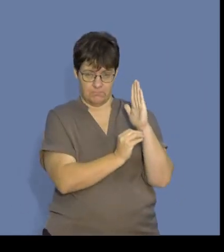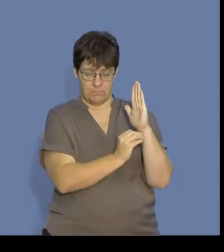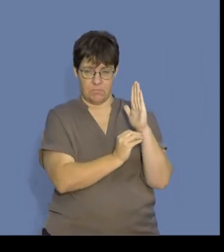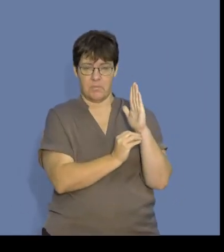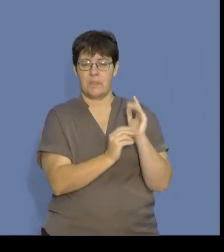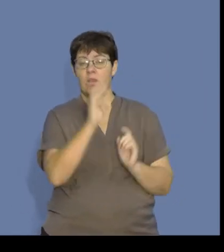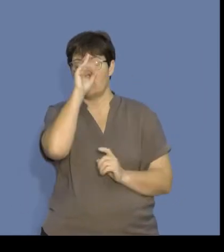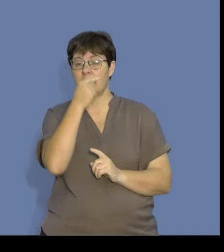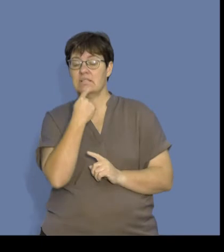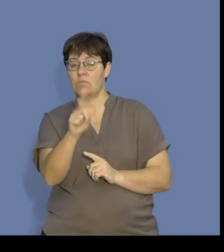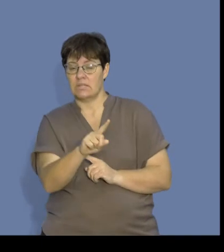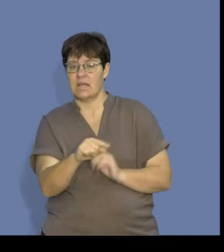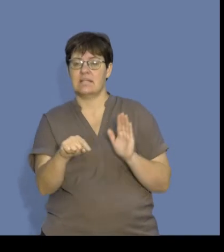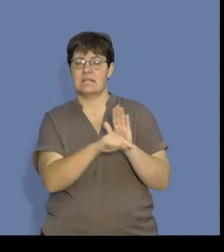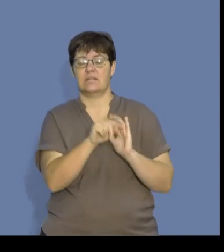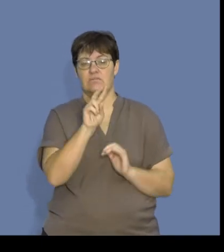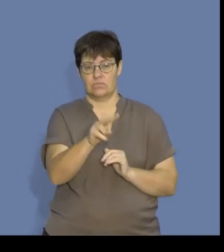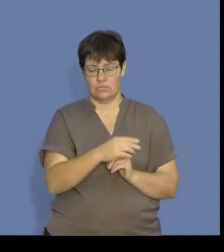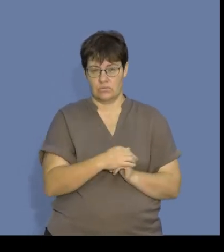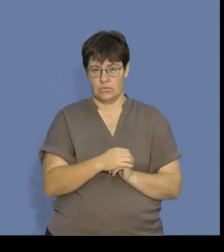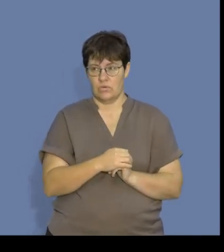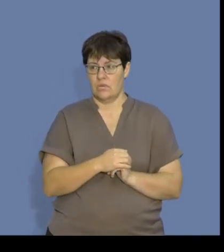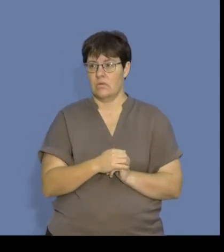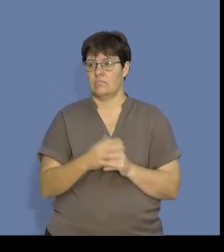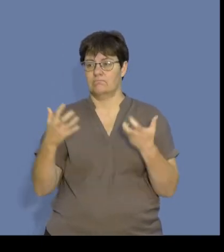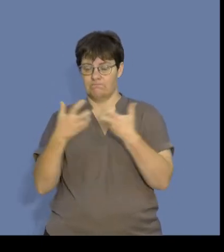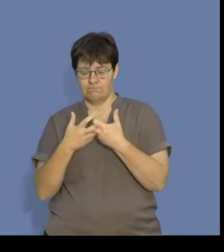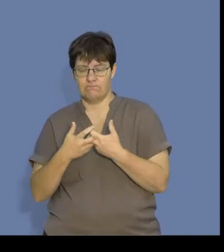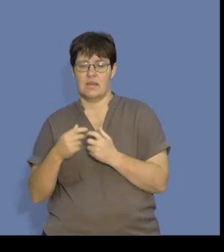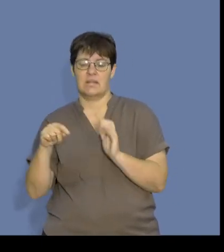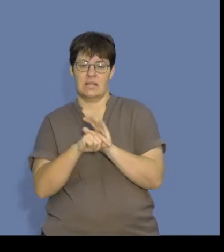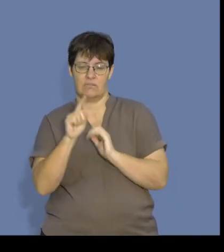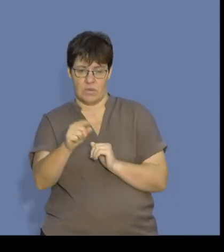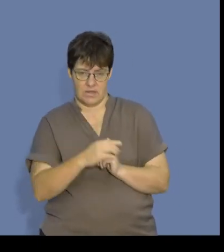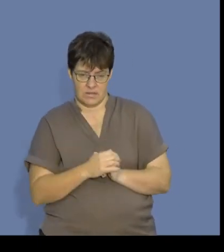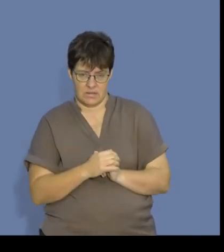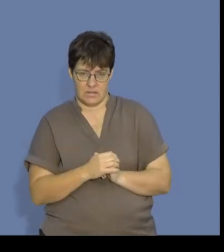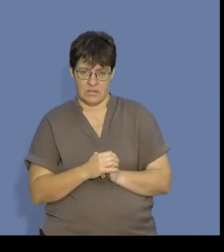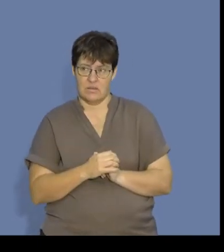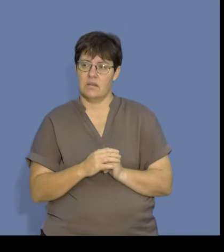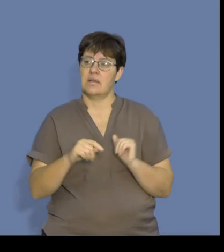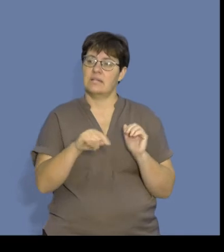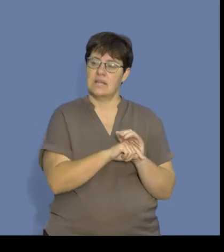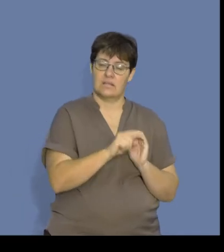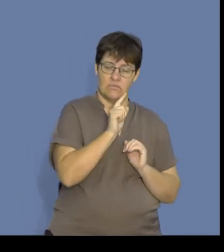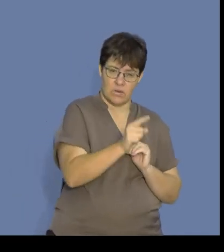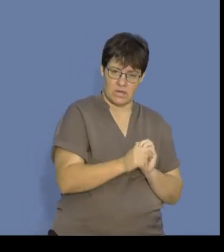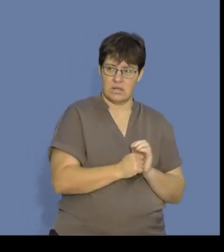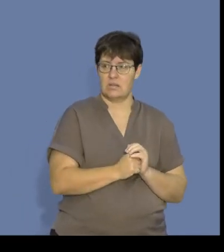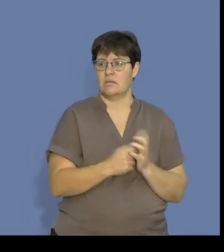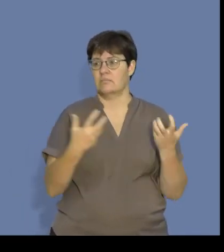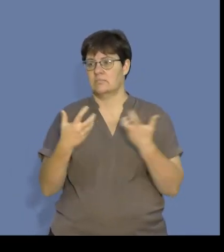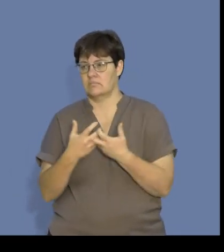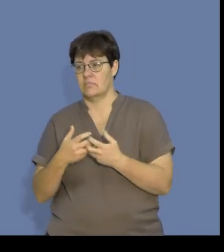here. Remember we said -2 goes with -1, and -1